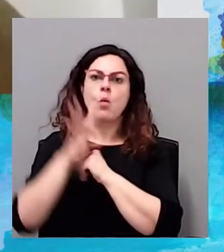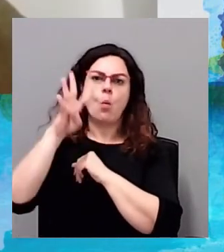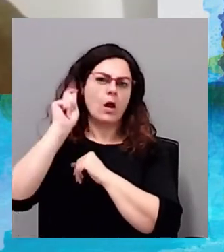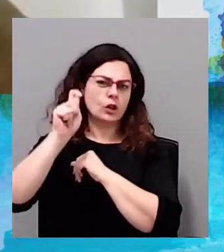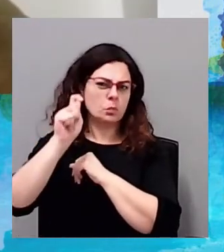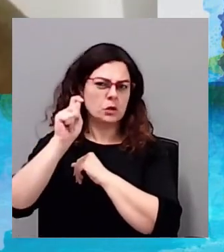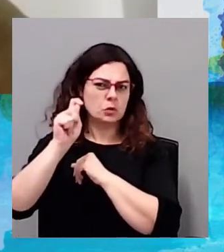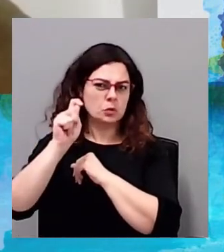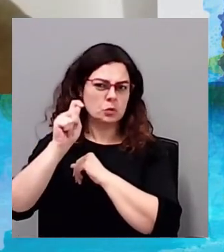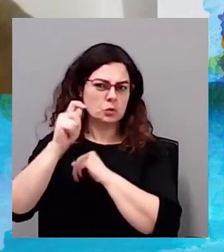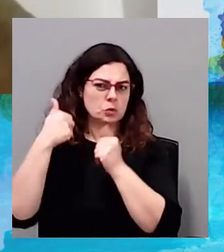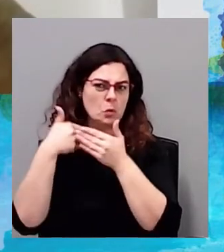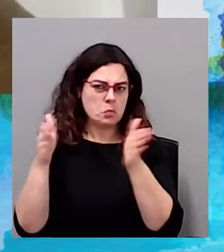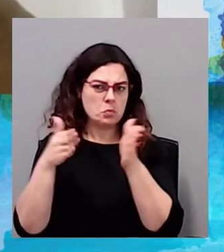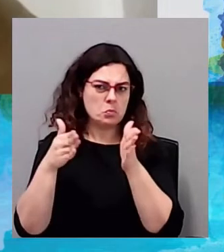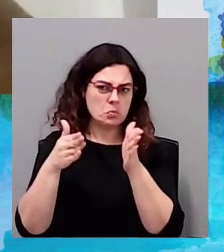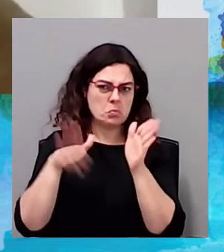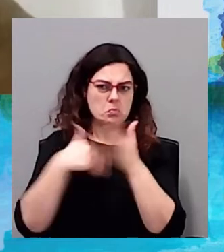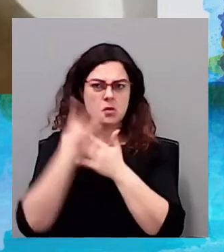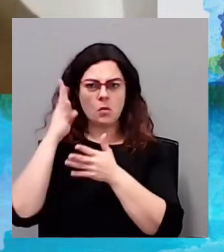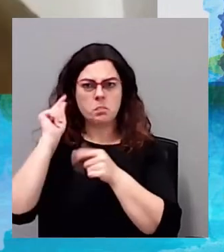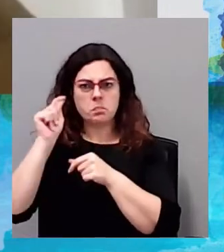Maybe we'll just look at the first 4 minutes of the video,